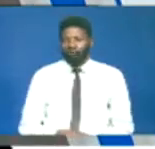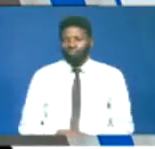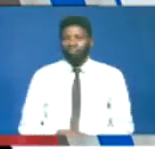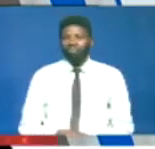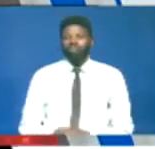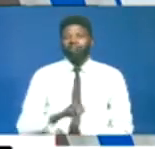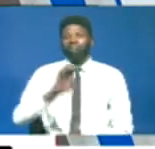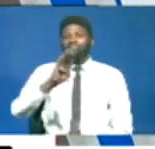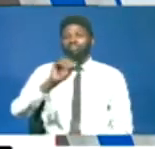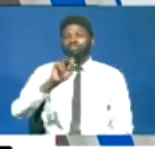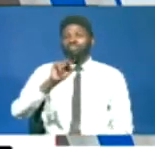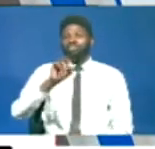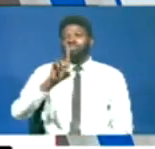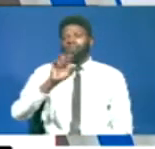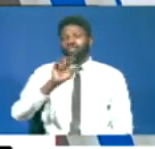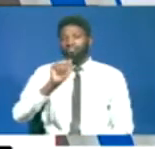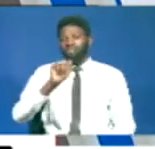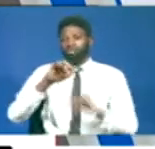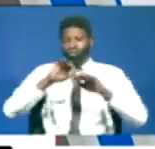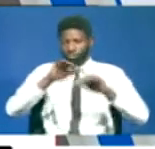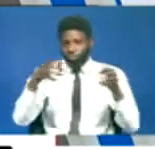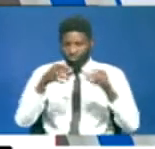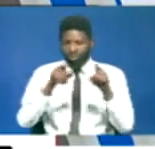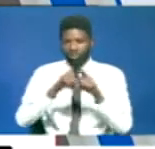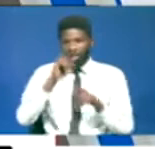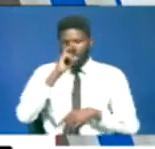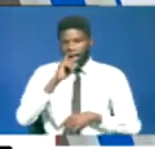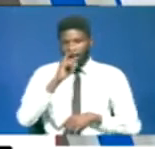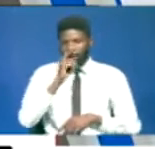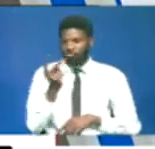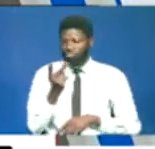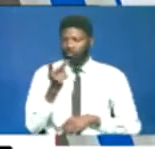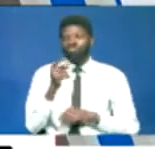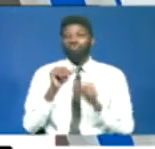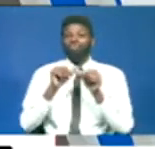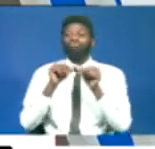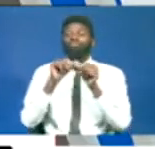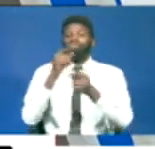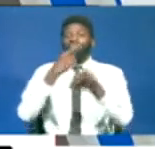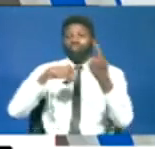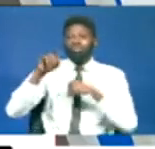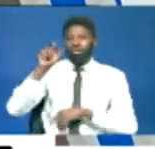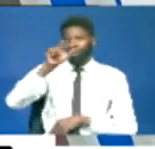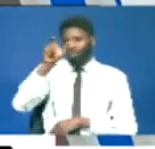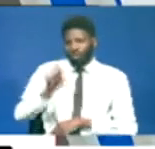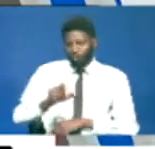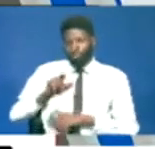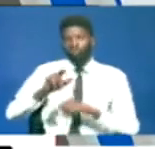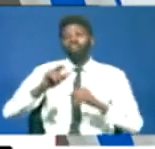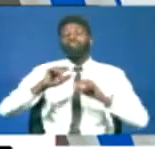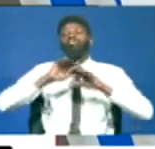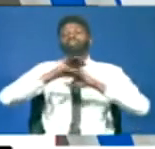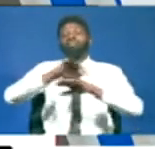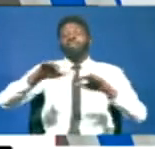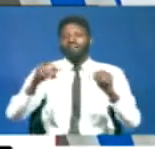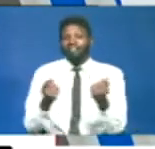Bandari Swimming Club and Aga Khan Academy continued with their dominance of the coast swimming events after emerging victorious to the coast